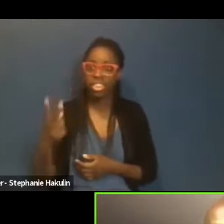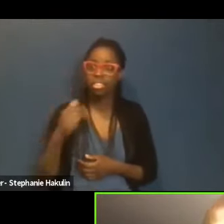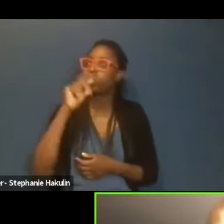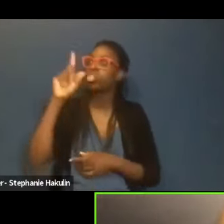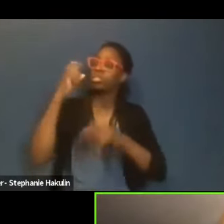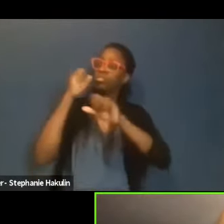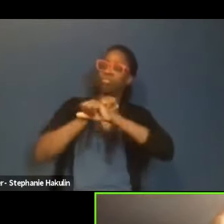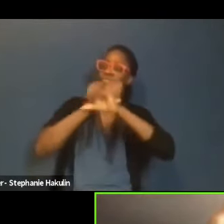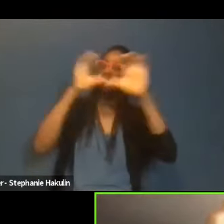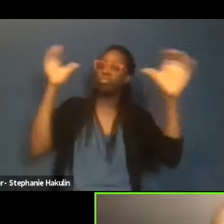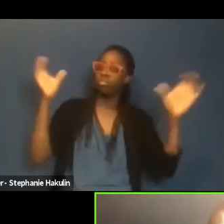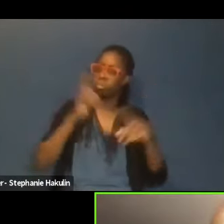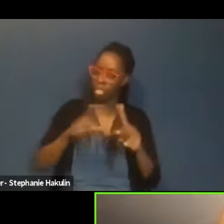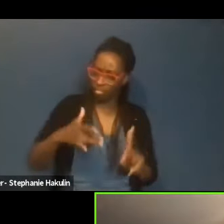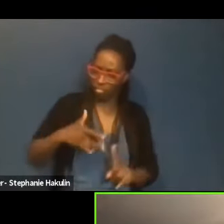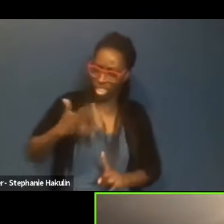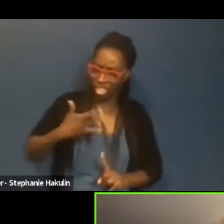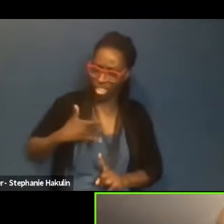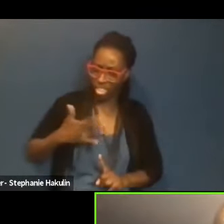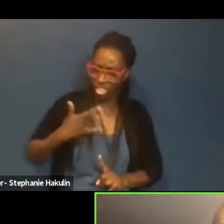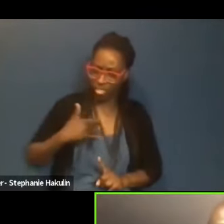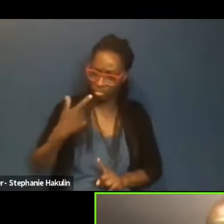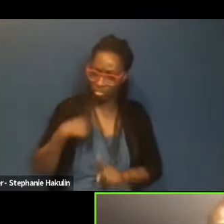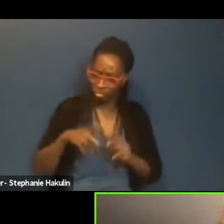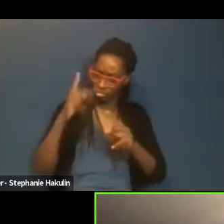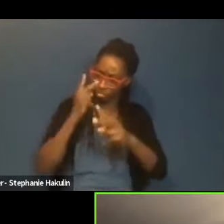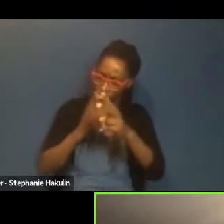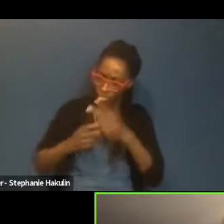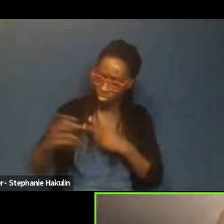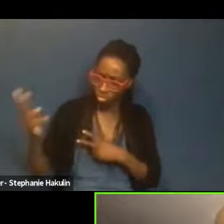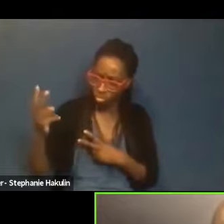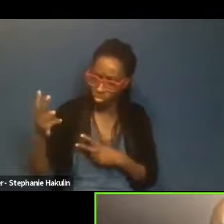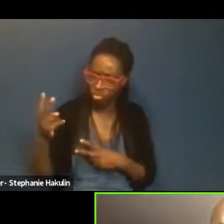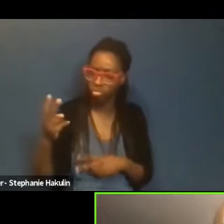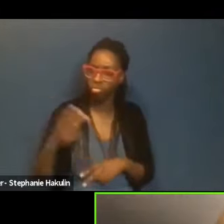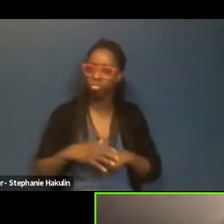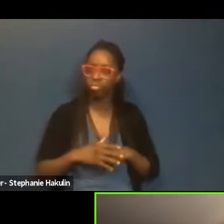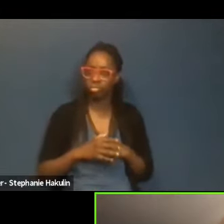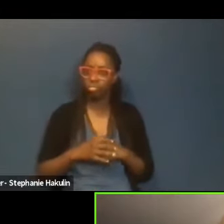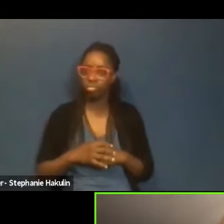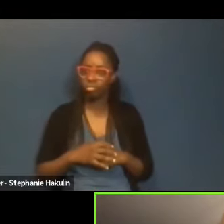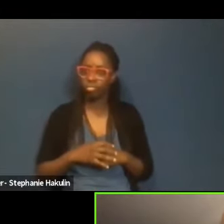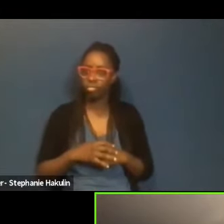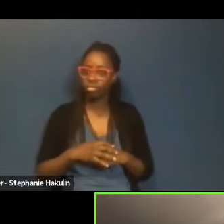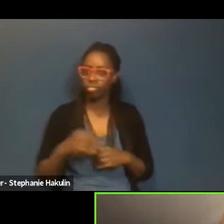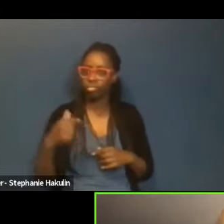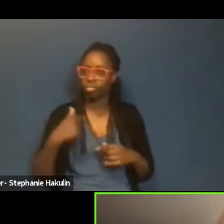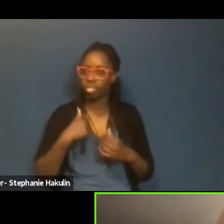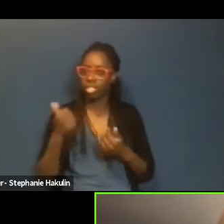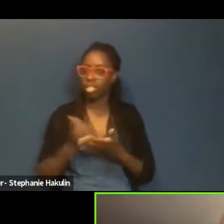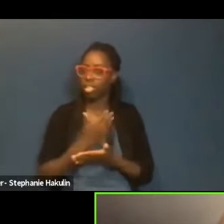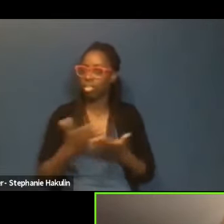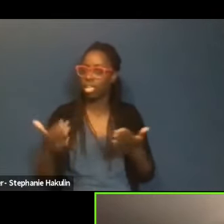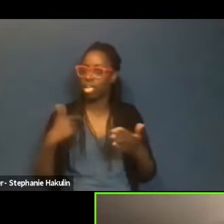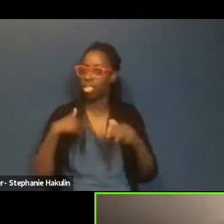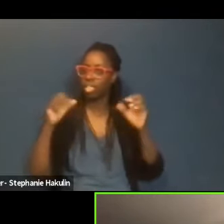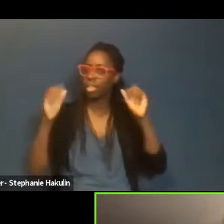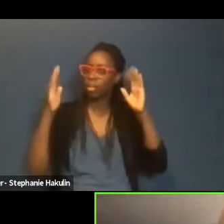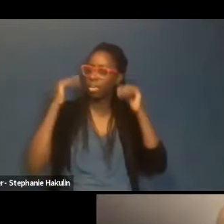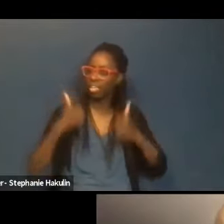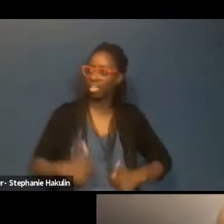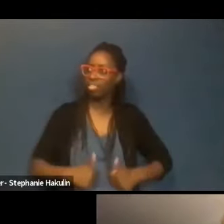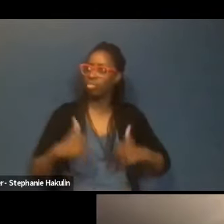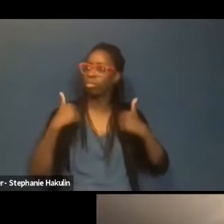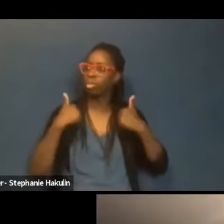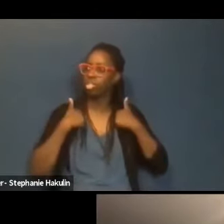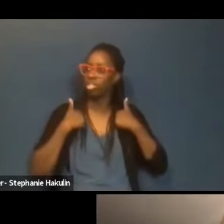lived permission, inception of an intuition of what we can all expect, a living lesson embedded in the processing genetics